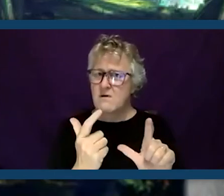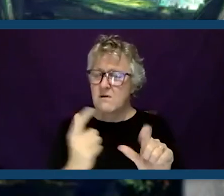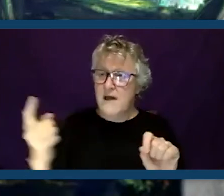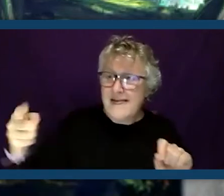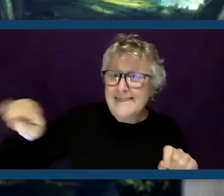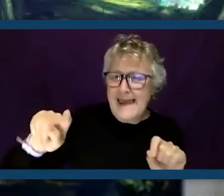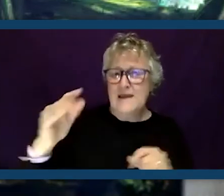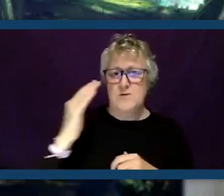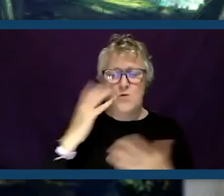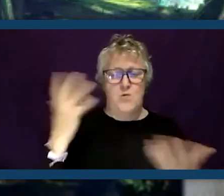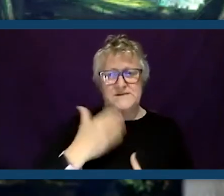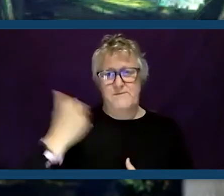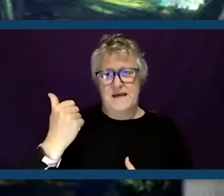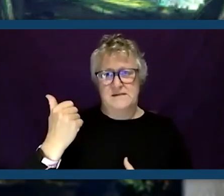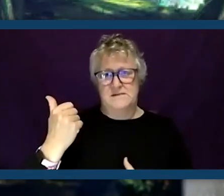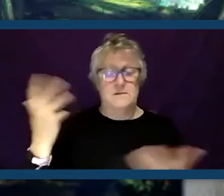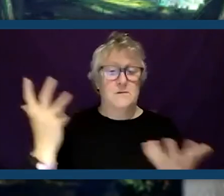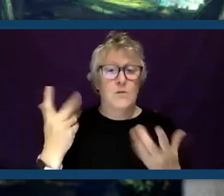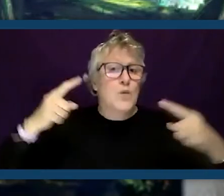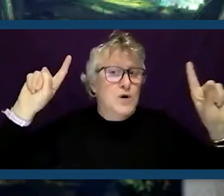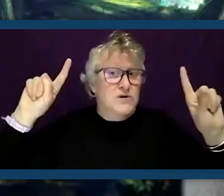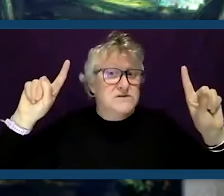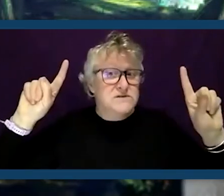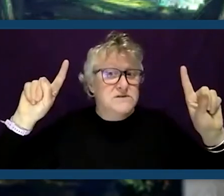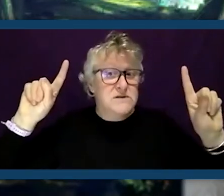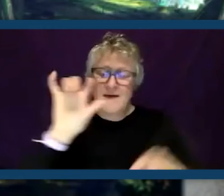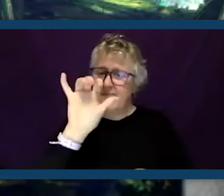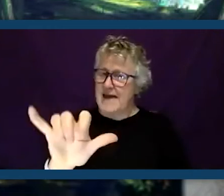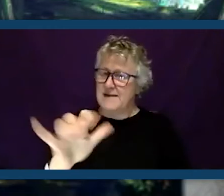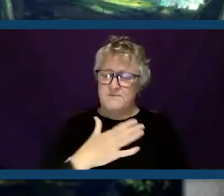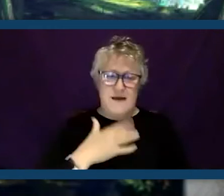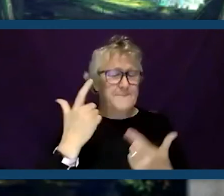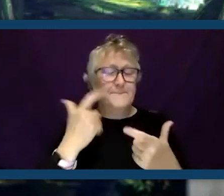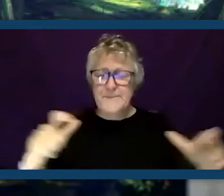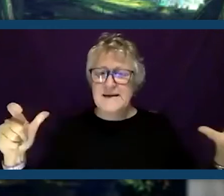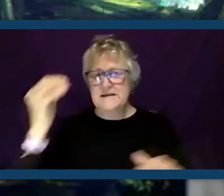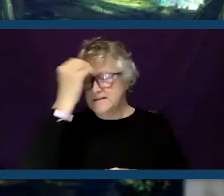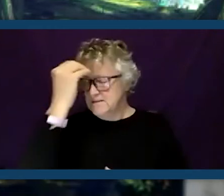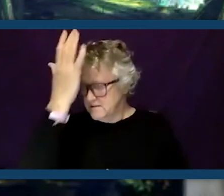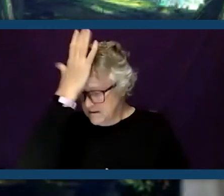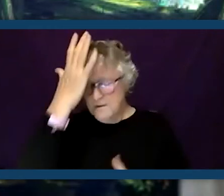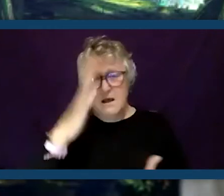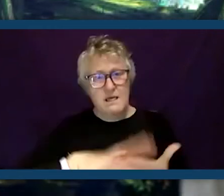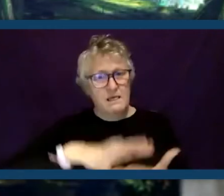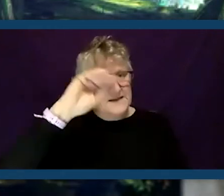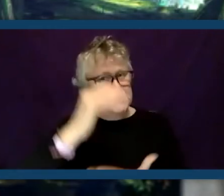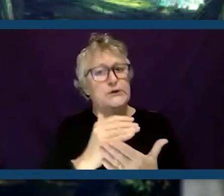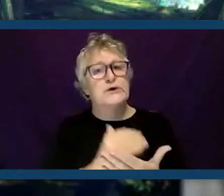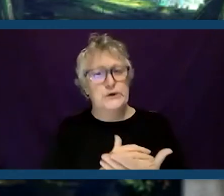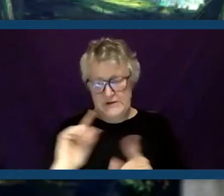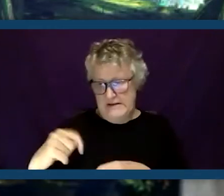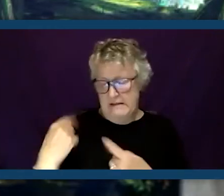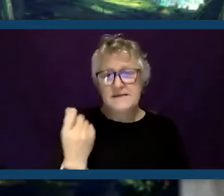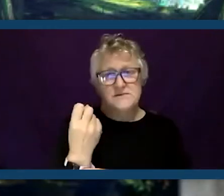works. And so, that has been my biggest lesson learned in the past 12 years, is ensuring